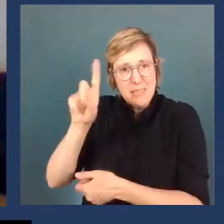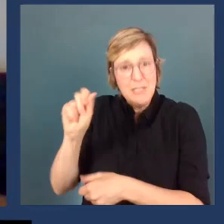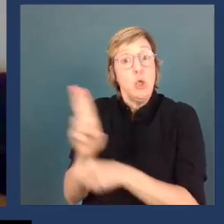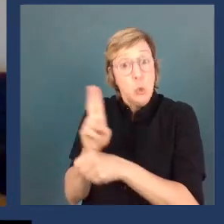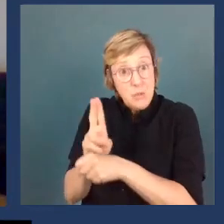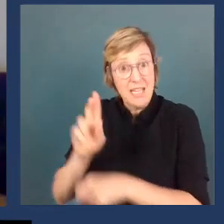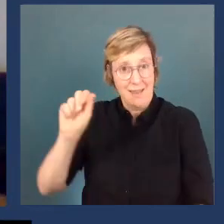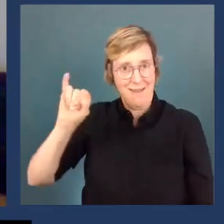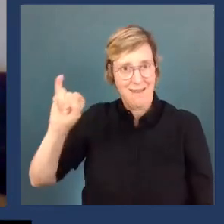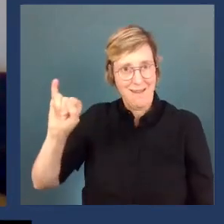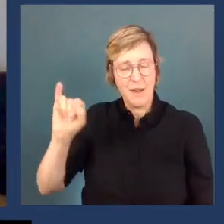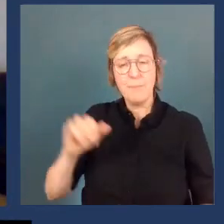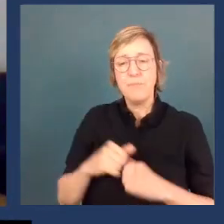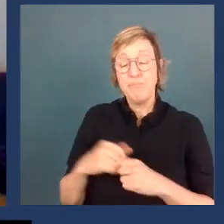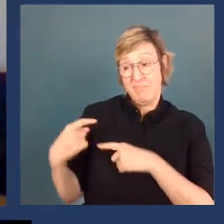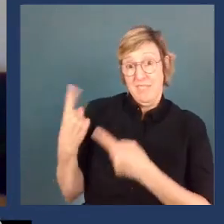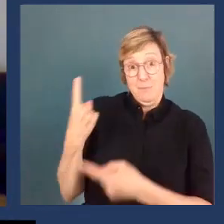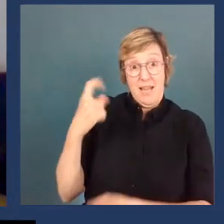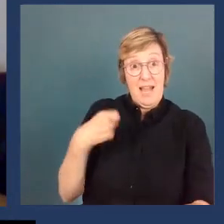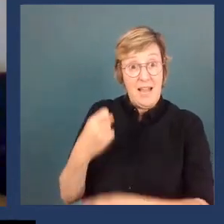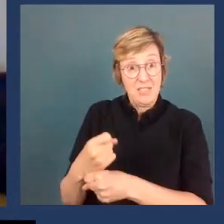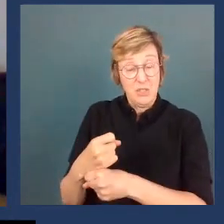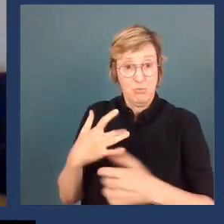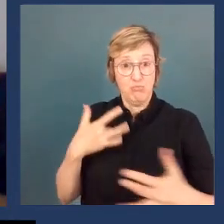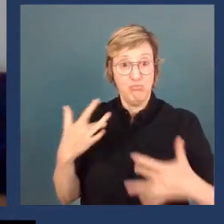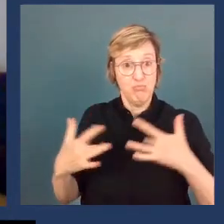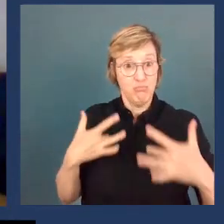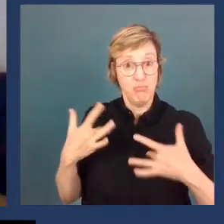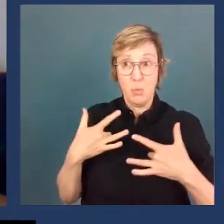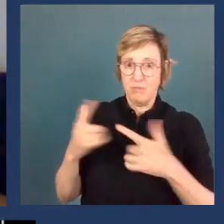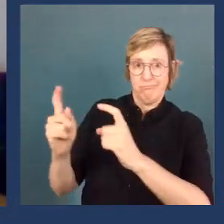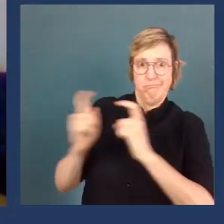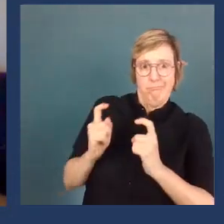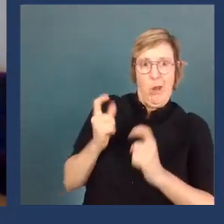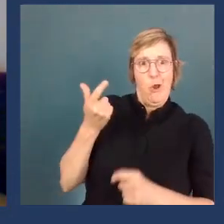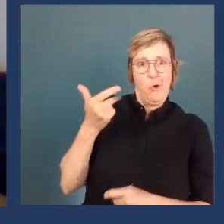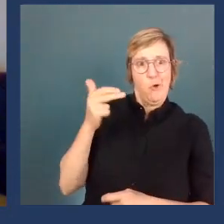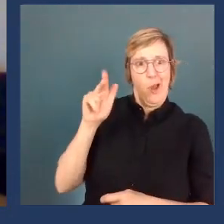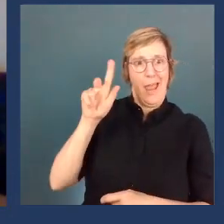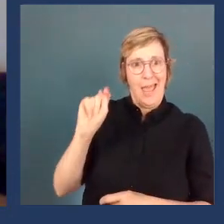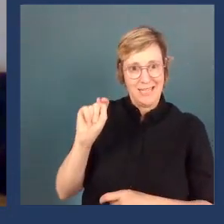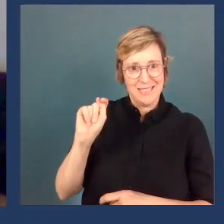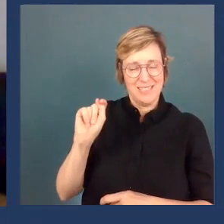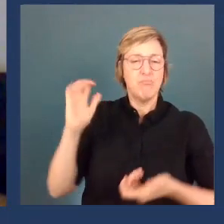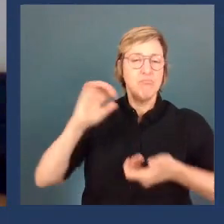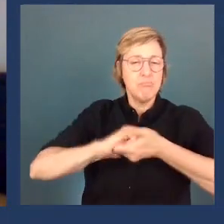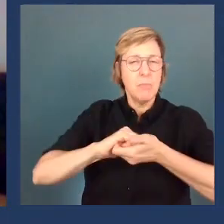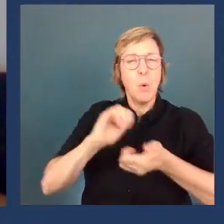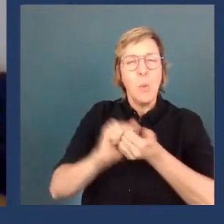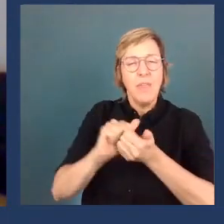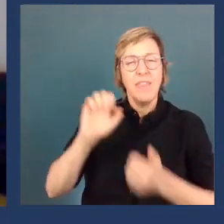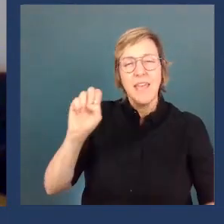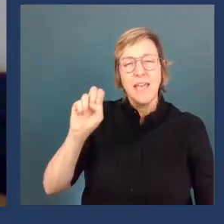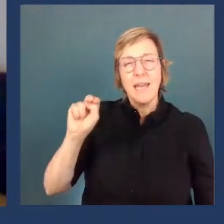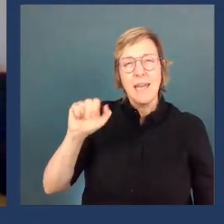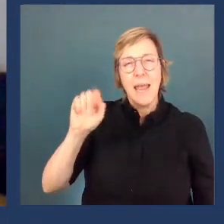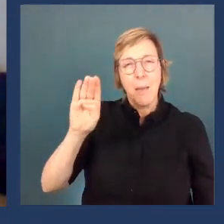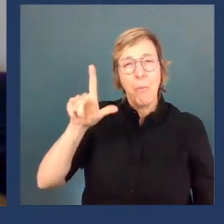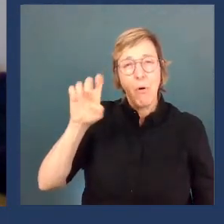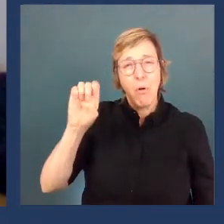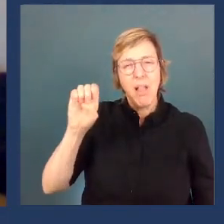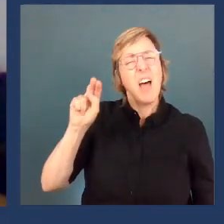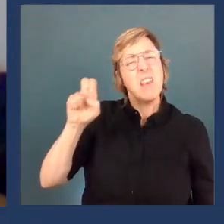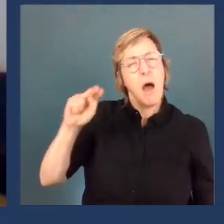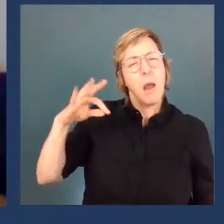this past year, they were super excited to receive the AI for Accessibility grant in collaboration with Enable, which is a nonprofit working with blind and